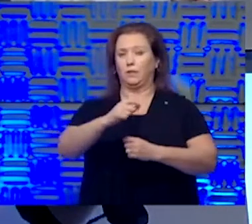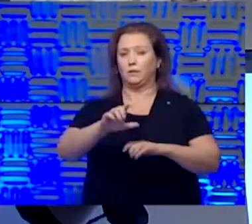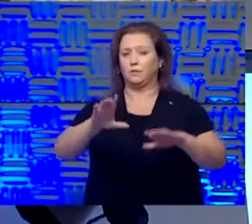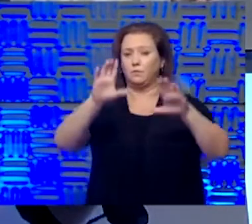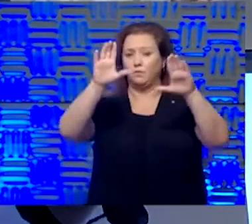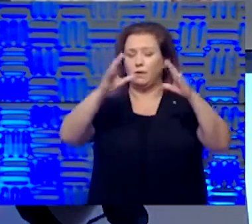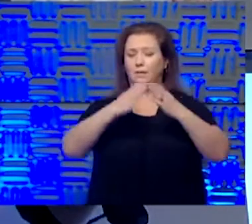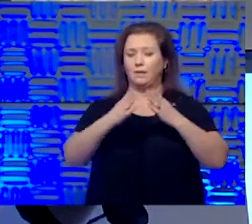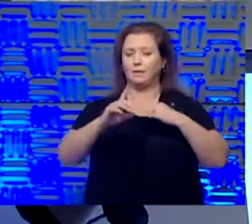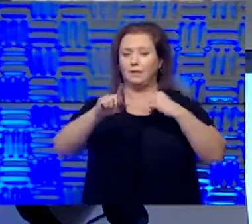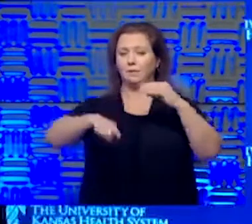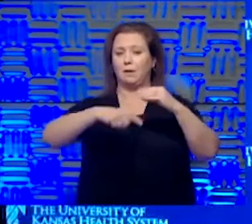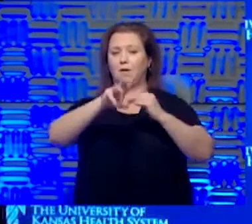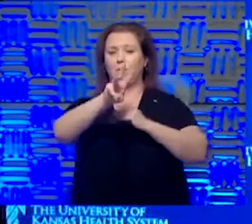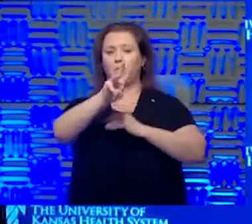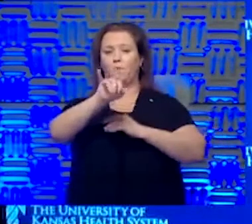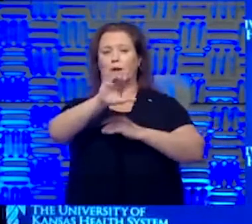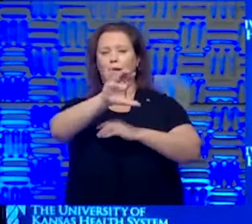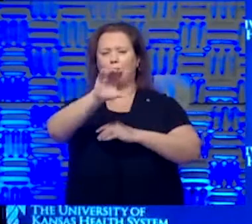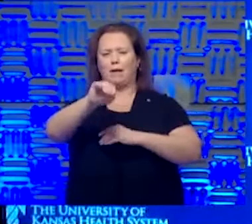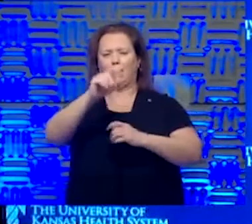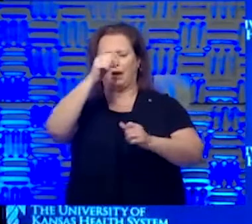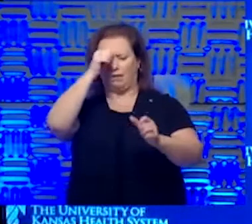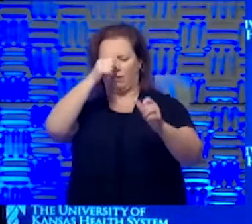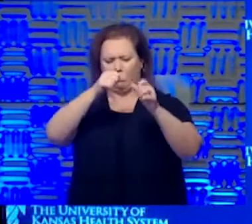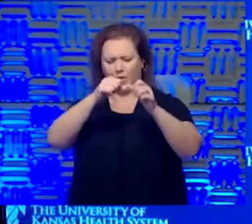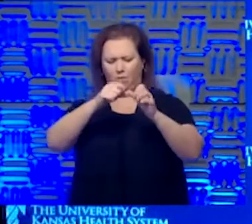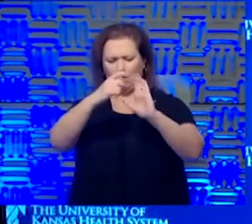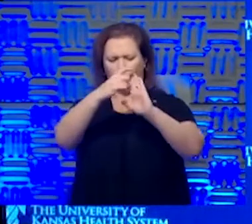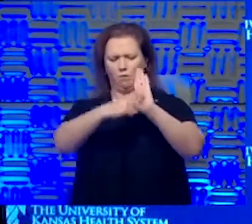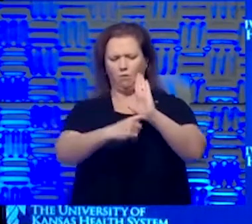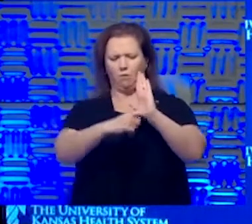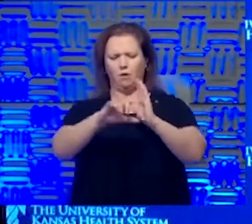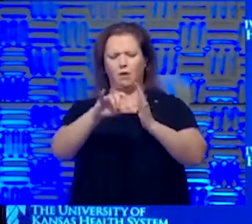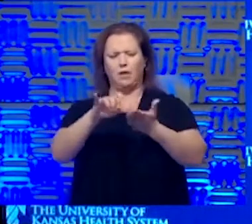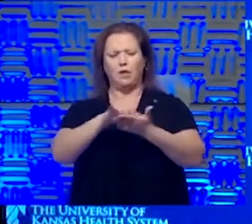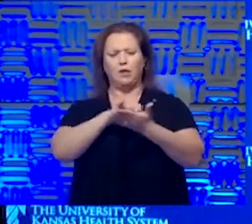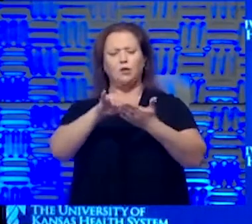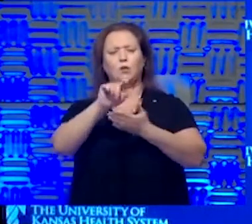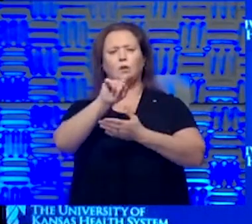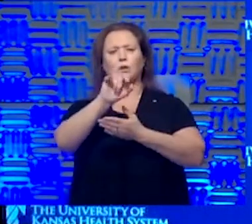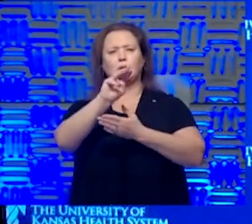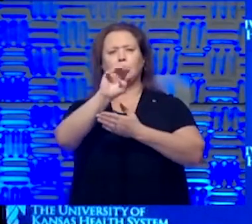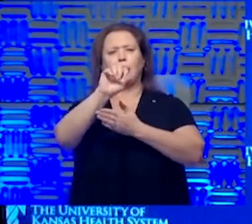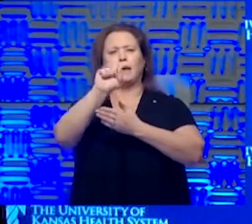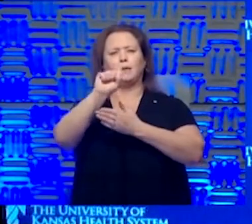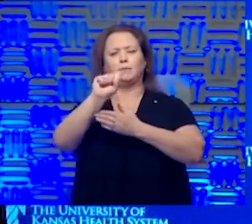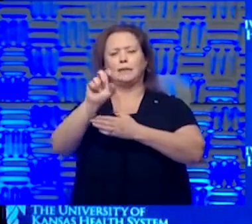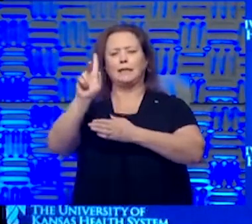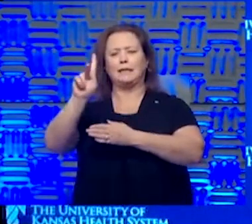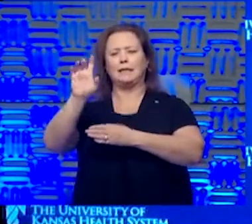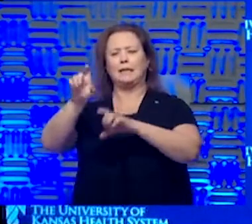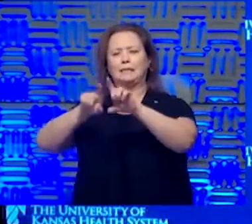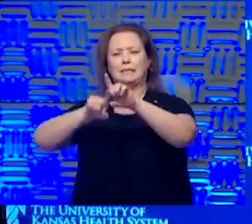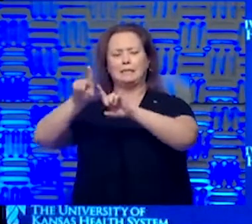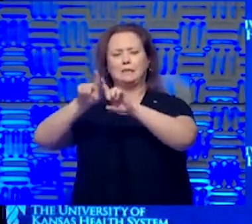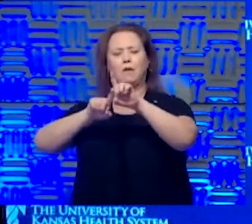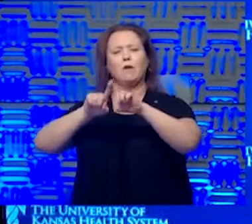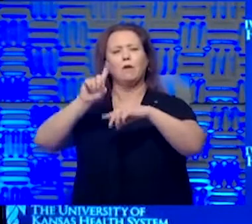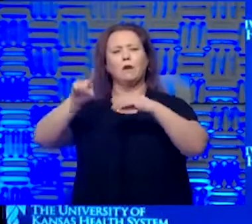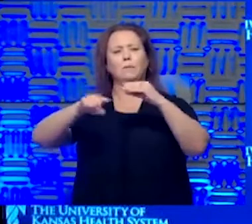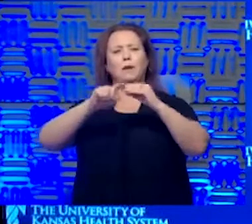things about Wyandotte. I remember there was an article, I want to say it was in the New York Times and carried locally in the Kansas City Star a number of years ago about